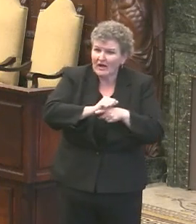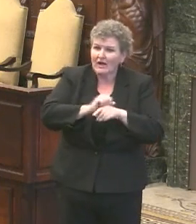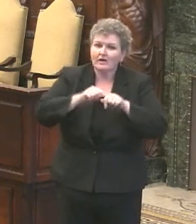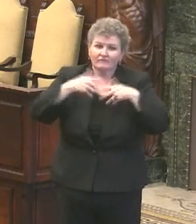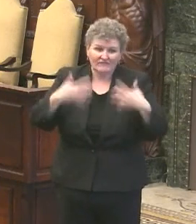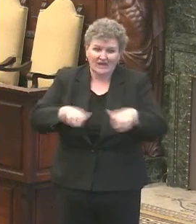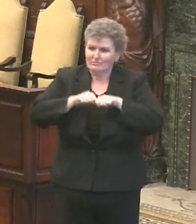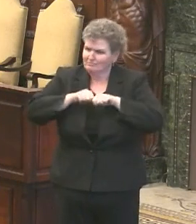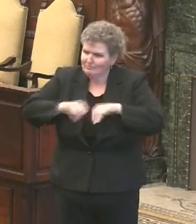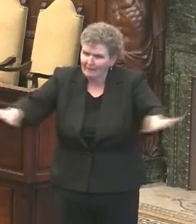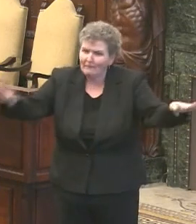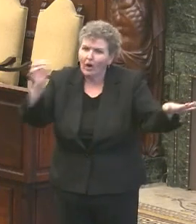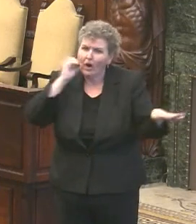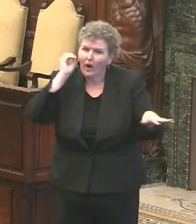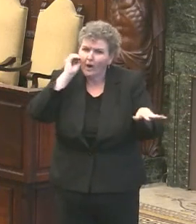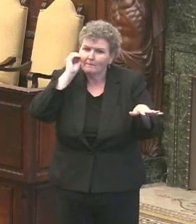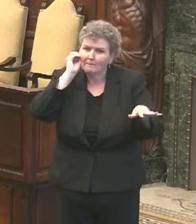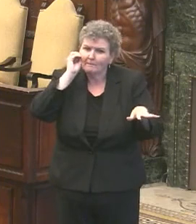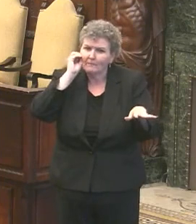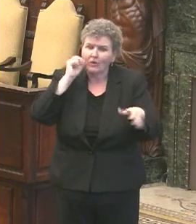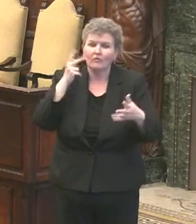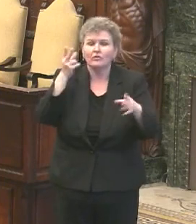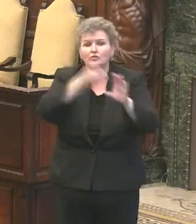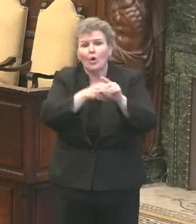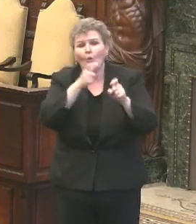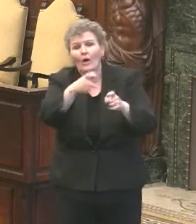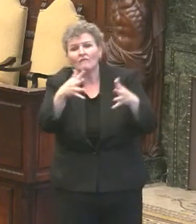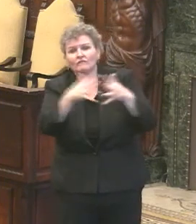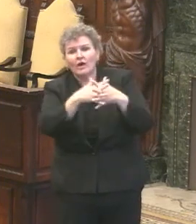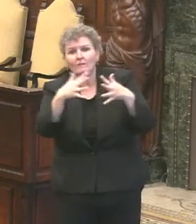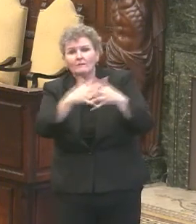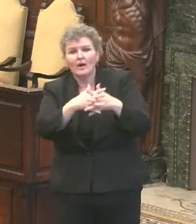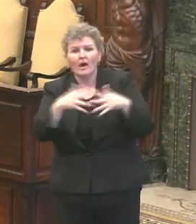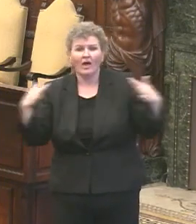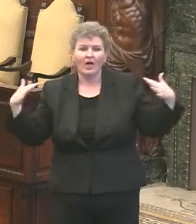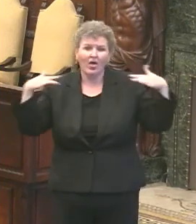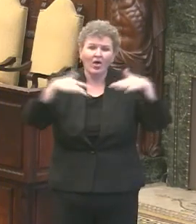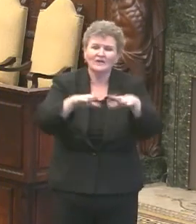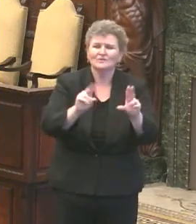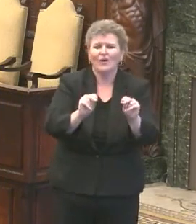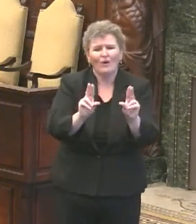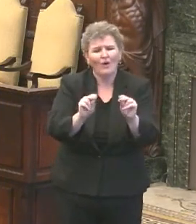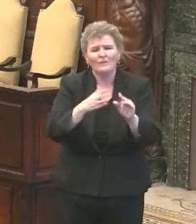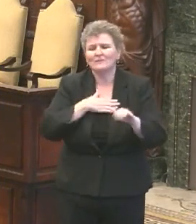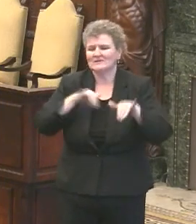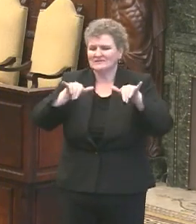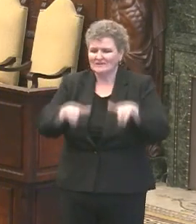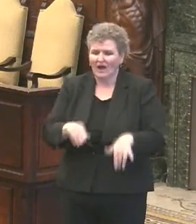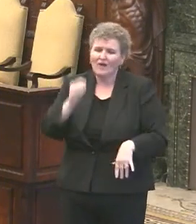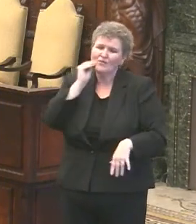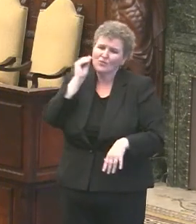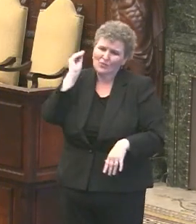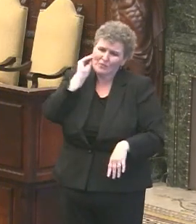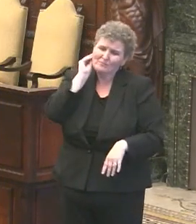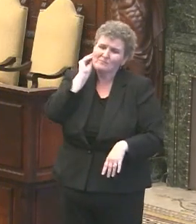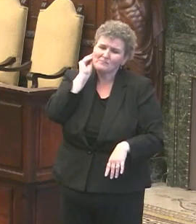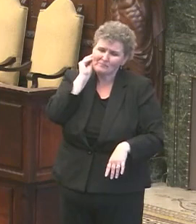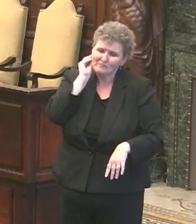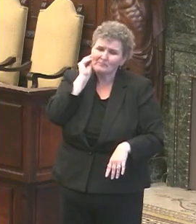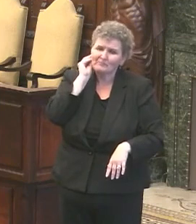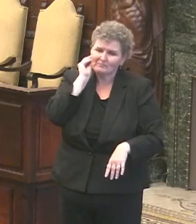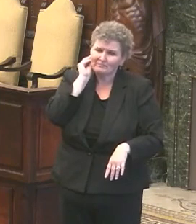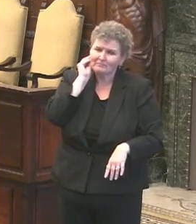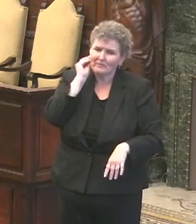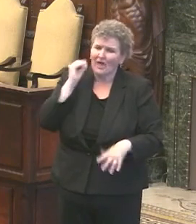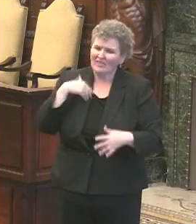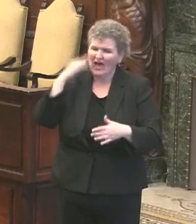watch football games on TV. Stay at home as much as you can. Then I have to say this, and I know this is